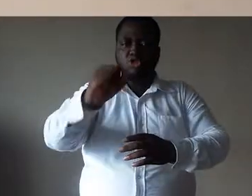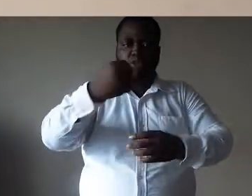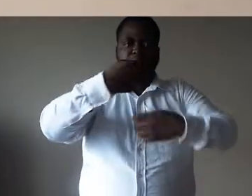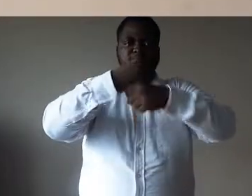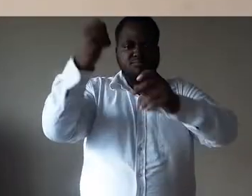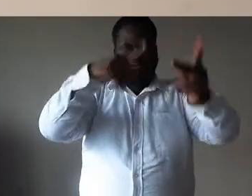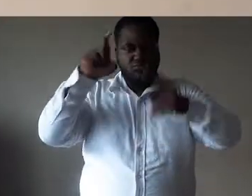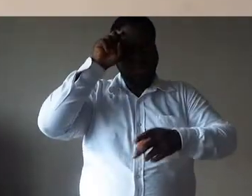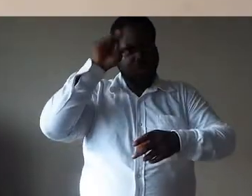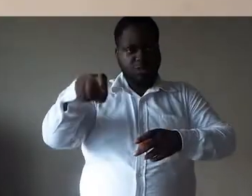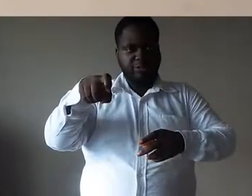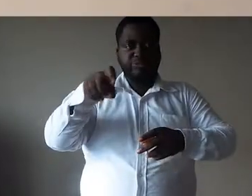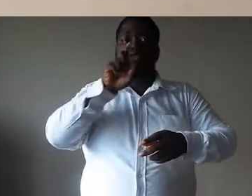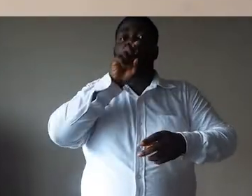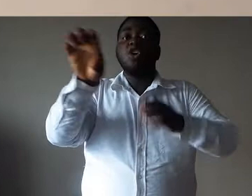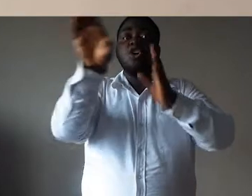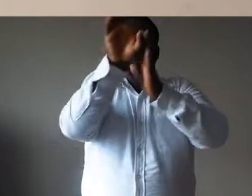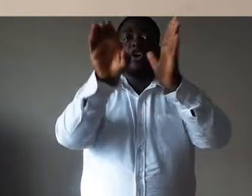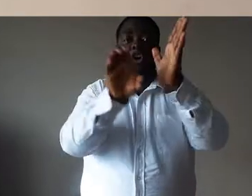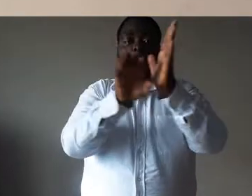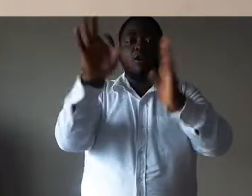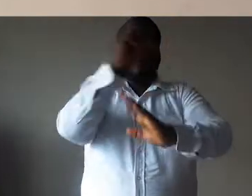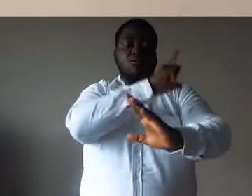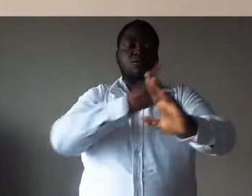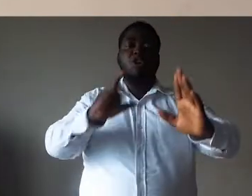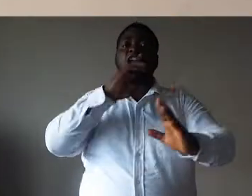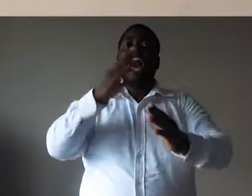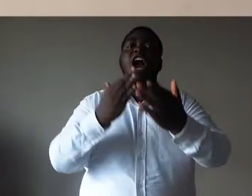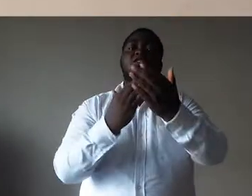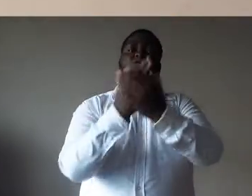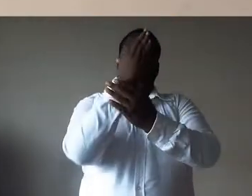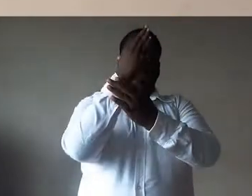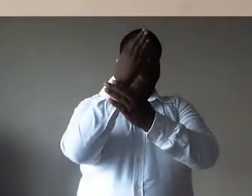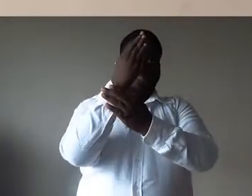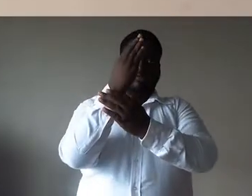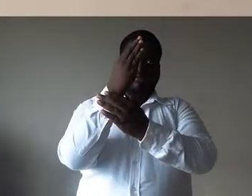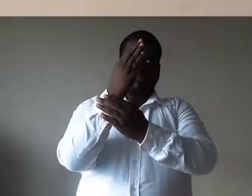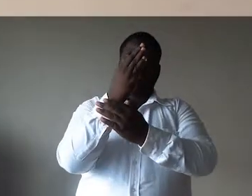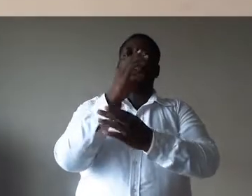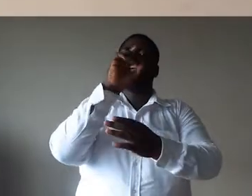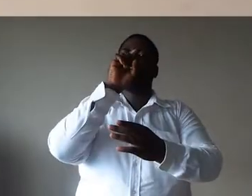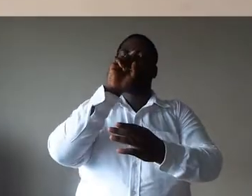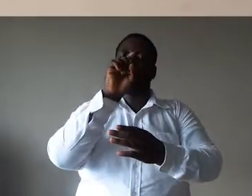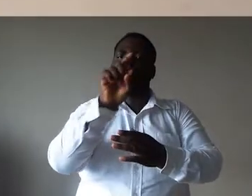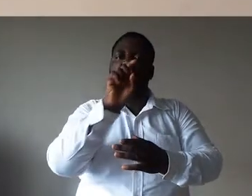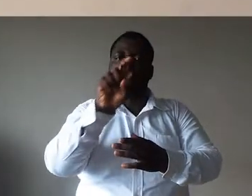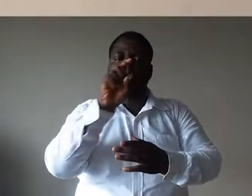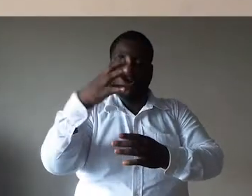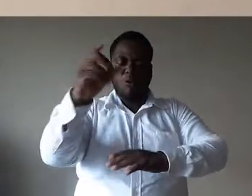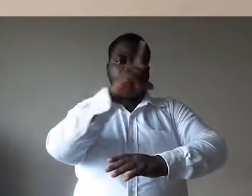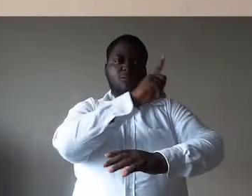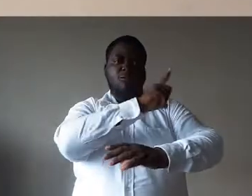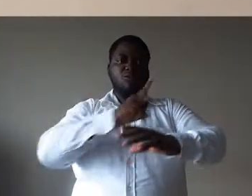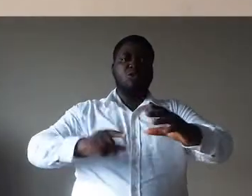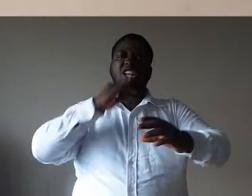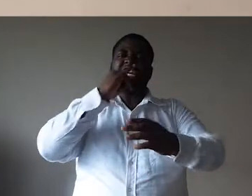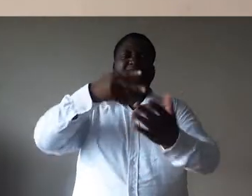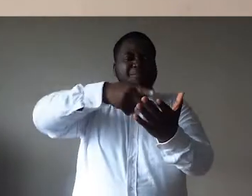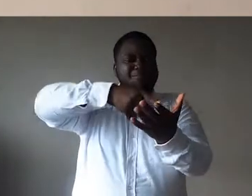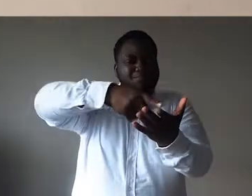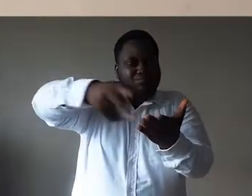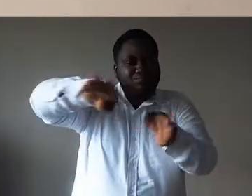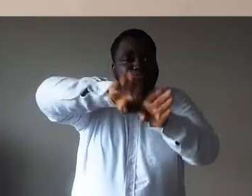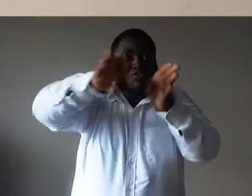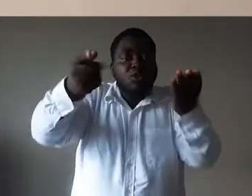the simple. The statutes of the Lord are right, rejoicing the heart. The commandment of the Lord is pure, enlightening the